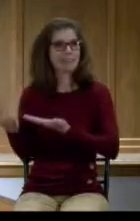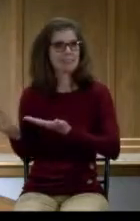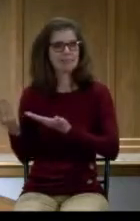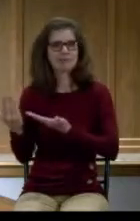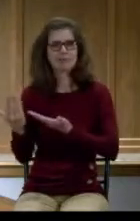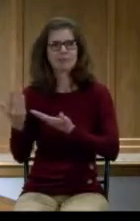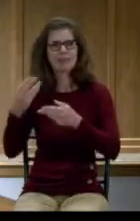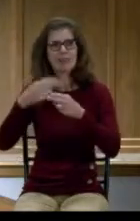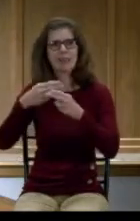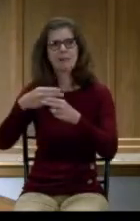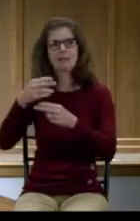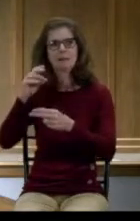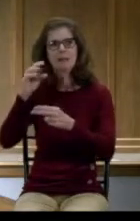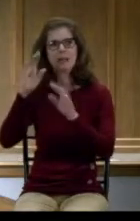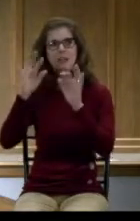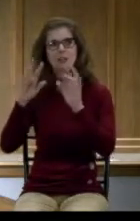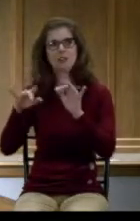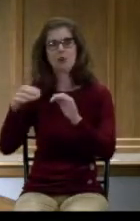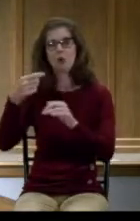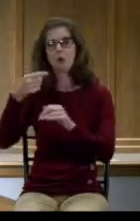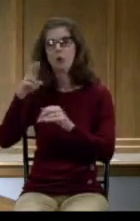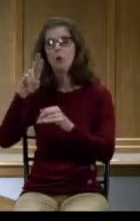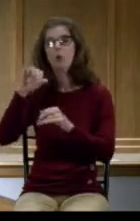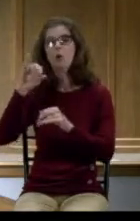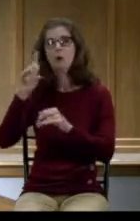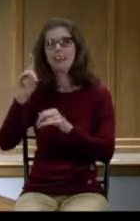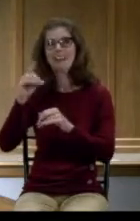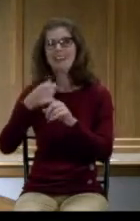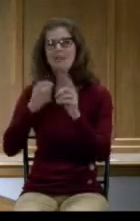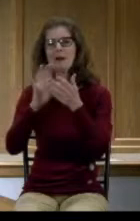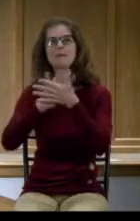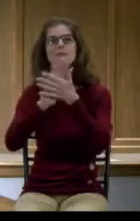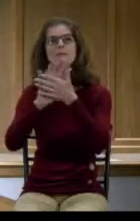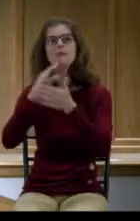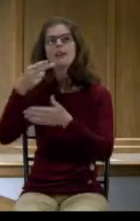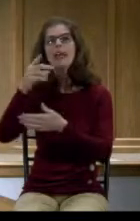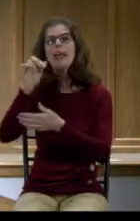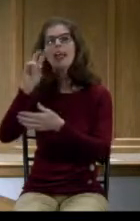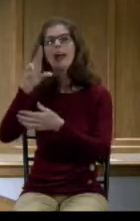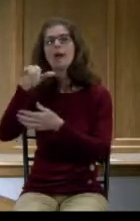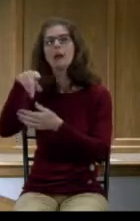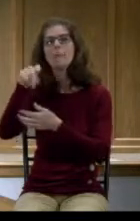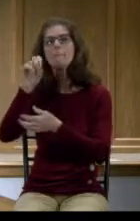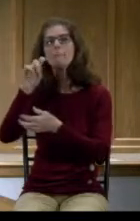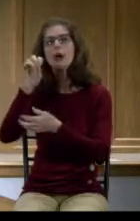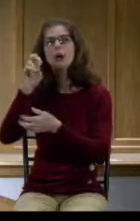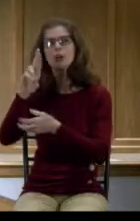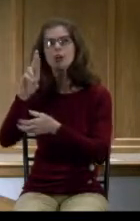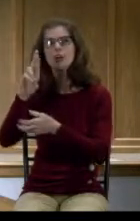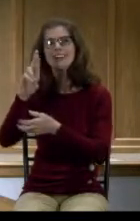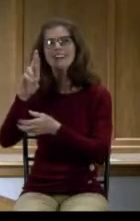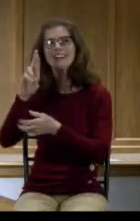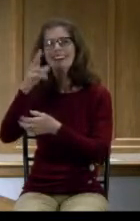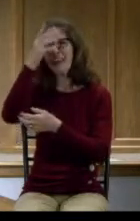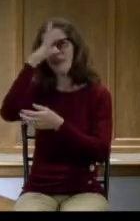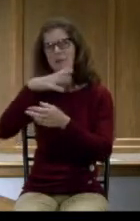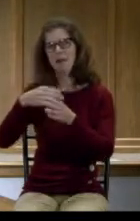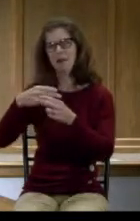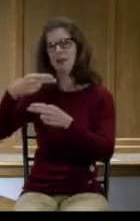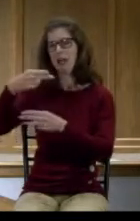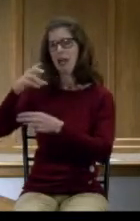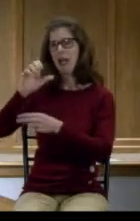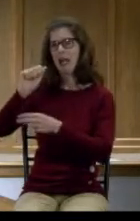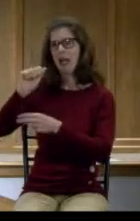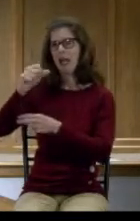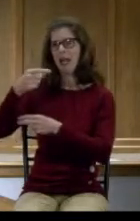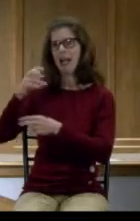giant. We named him after the character Hagrid from Harry Potter. And we were very, very proud of this creation. It was 10 feet